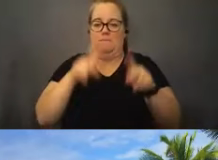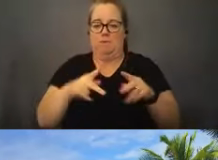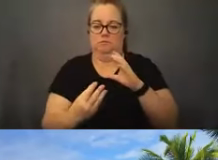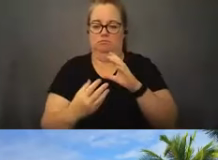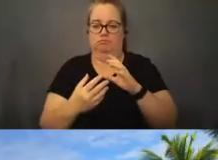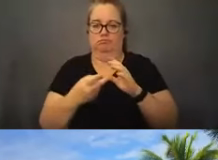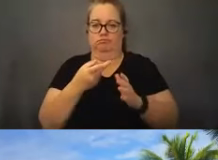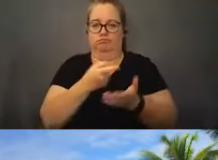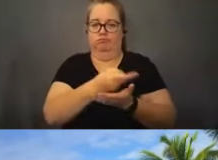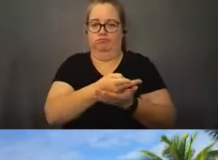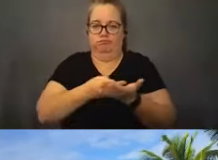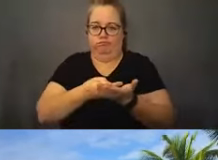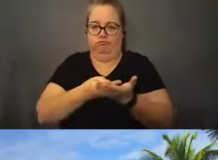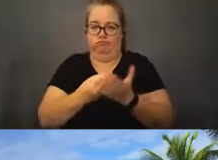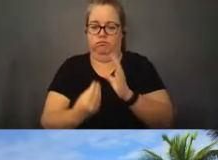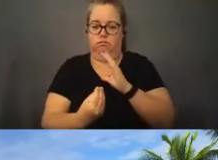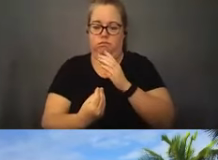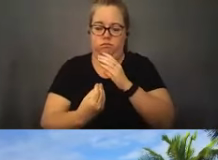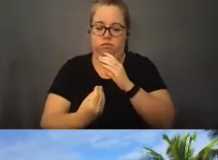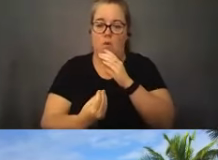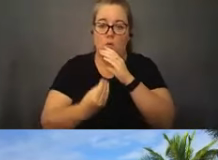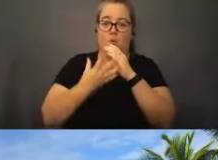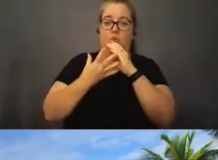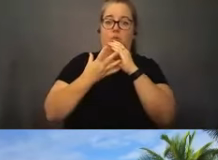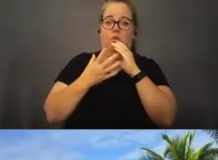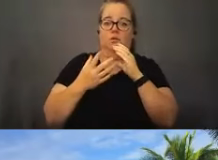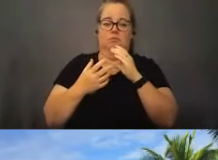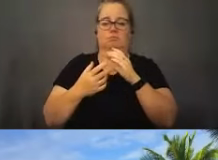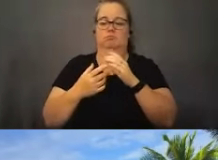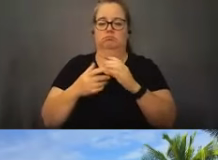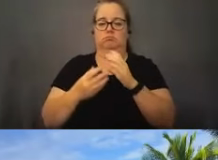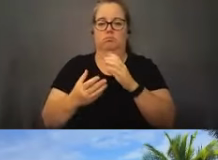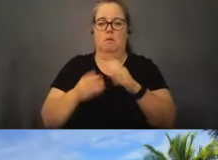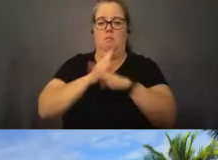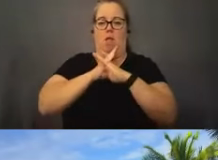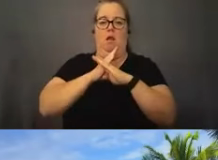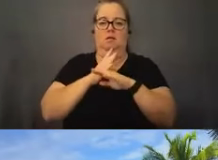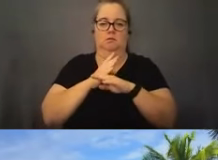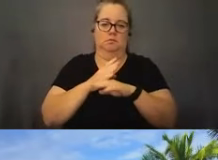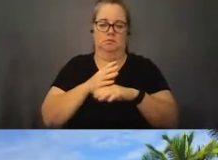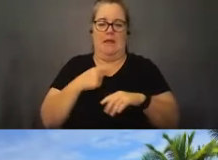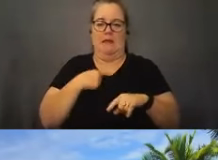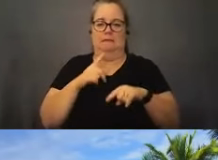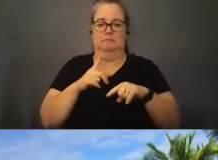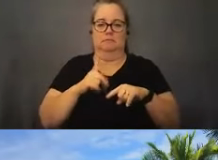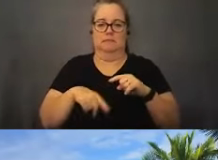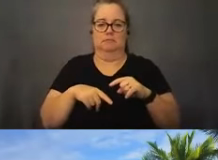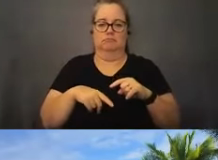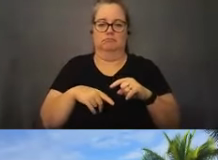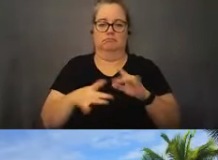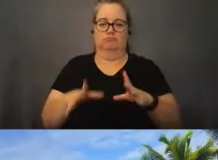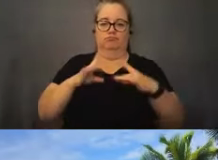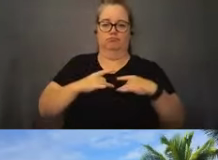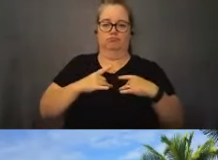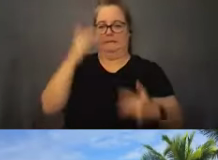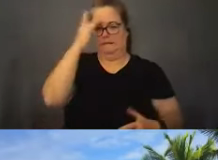not going to get any of their germs. And these come in the little pouch too.